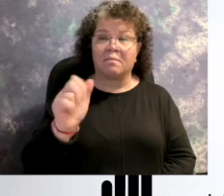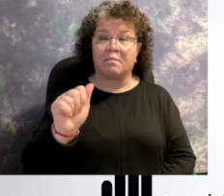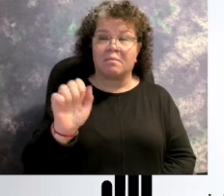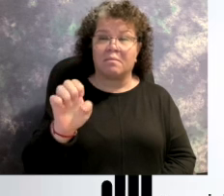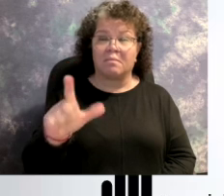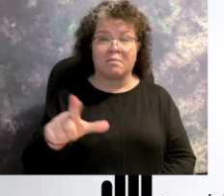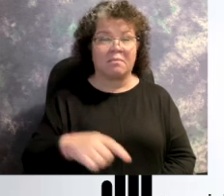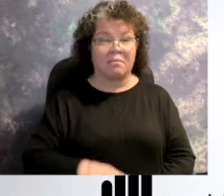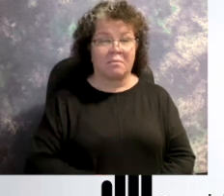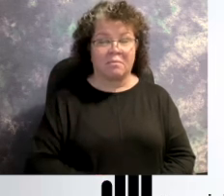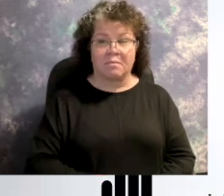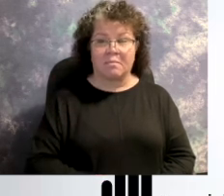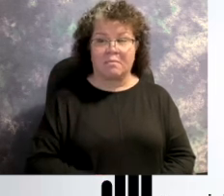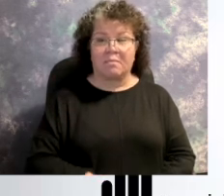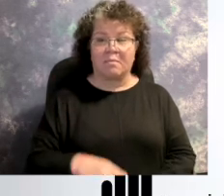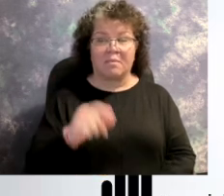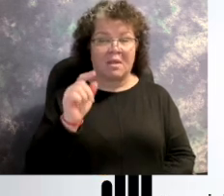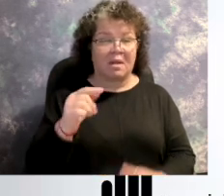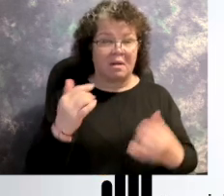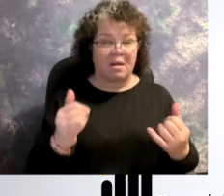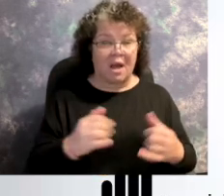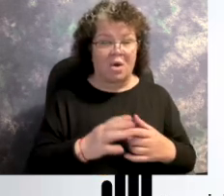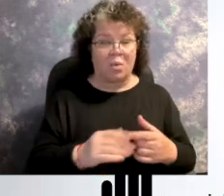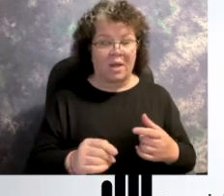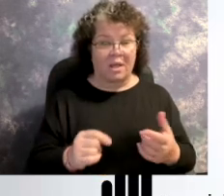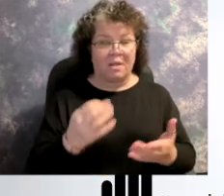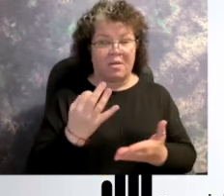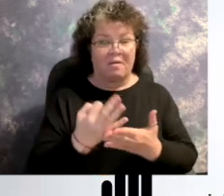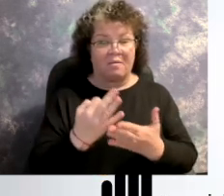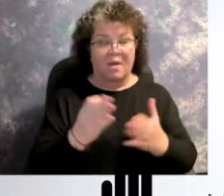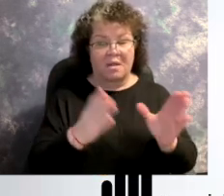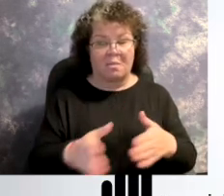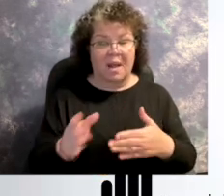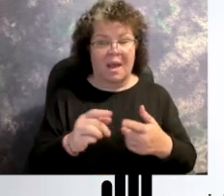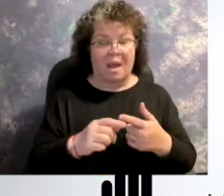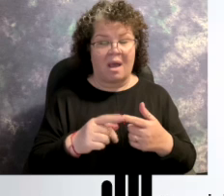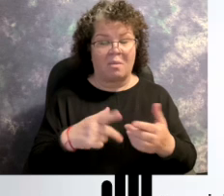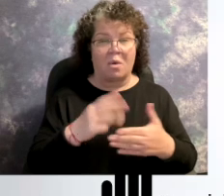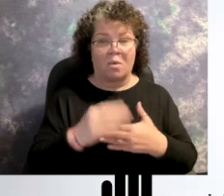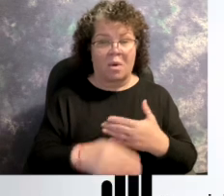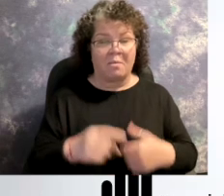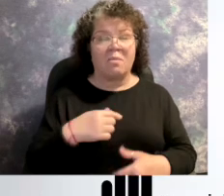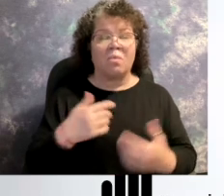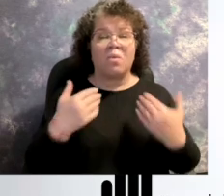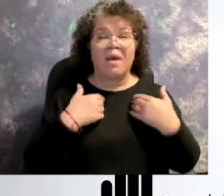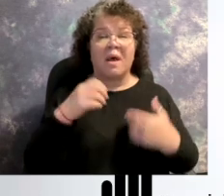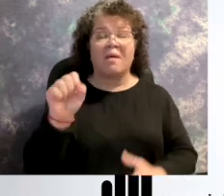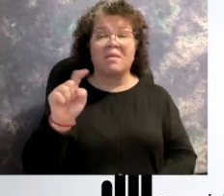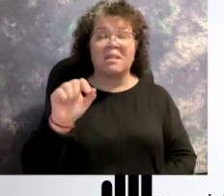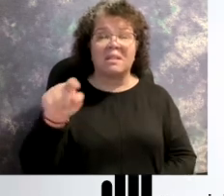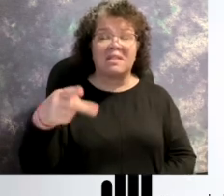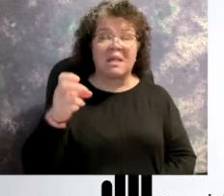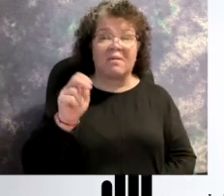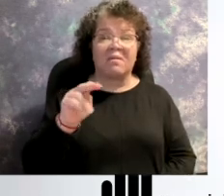These ideas help improve the funding plan programs. For our next presentation, we have Stephanie Parent presenting on the funding plan